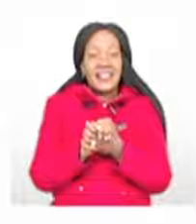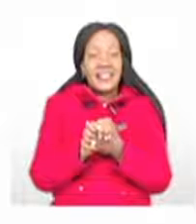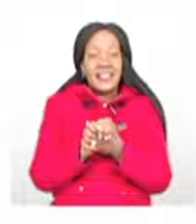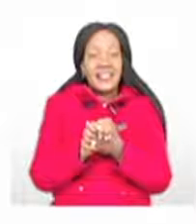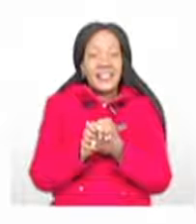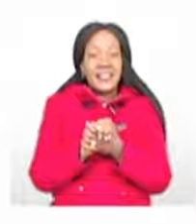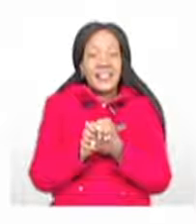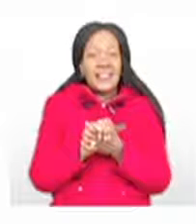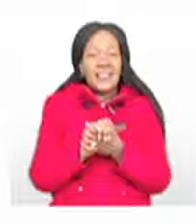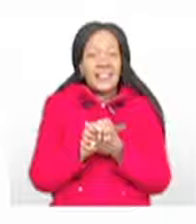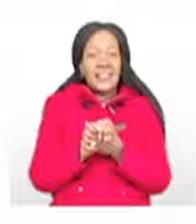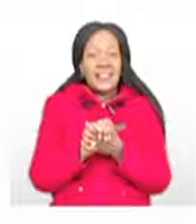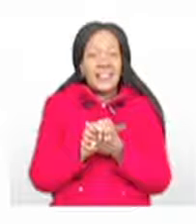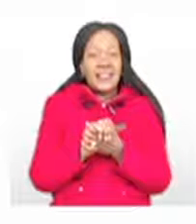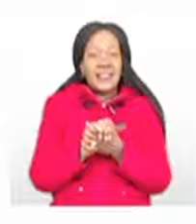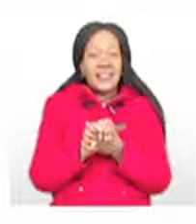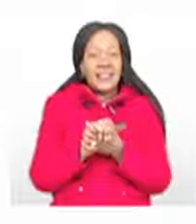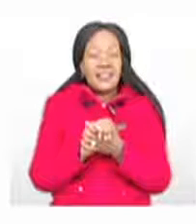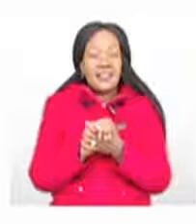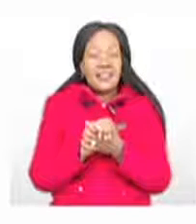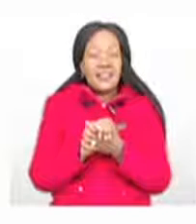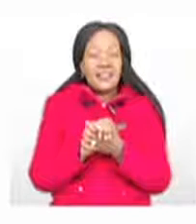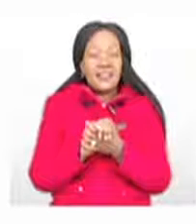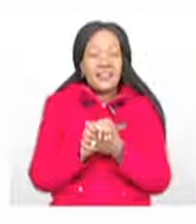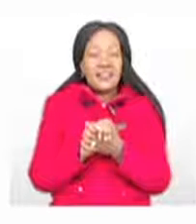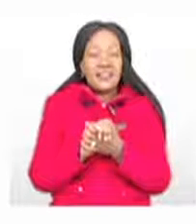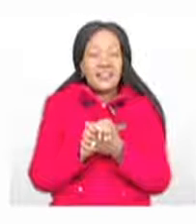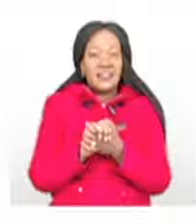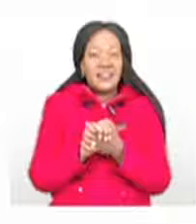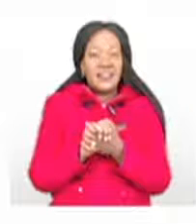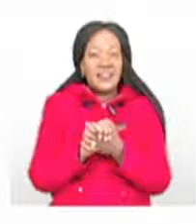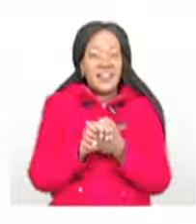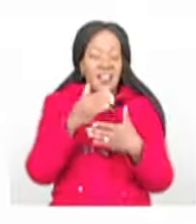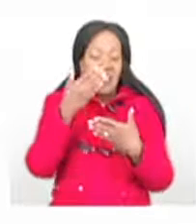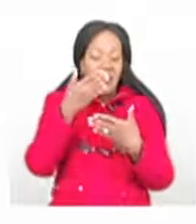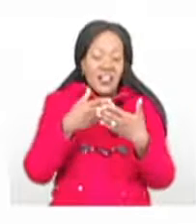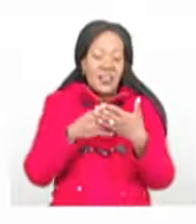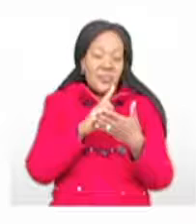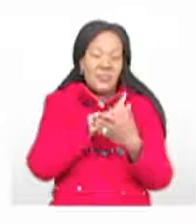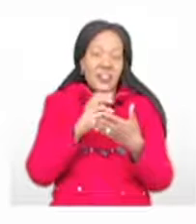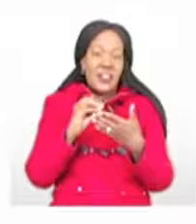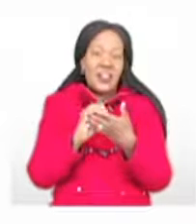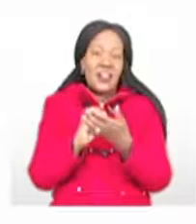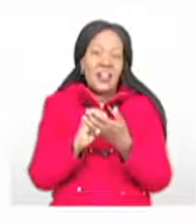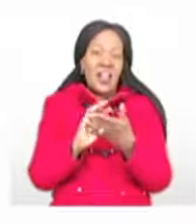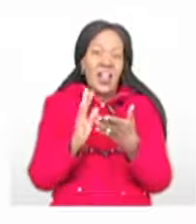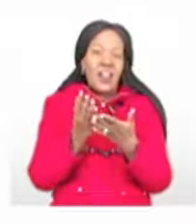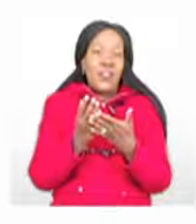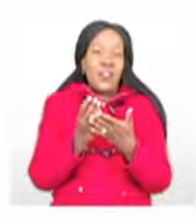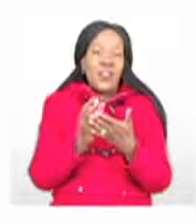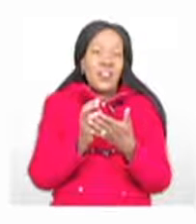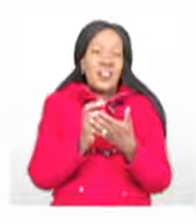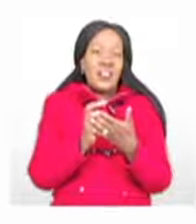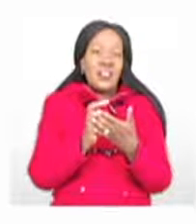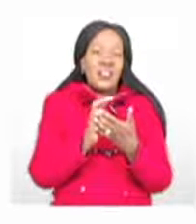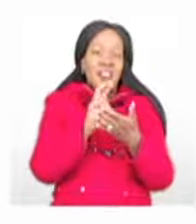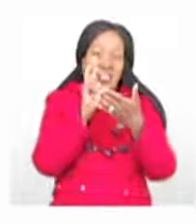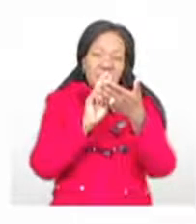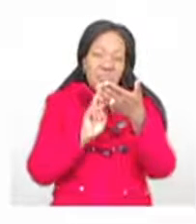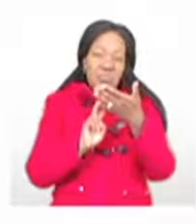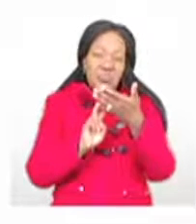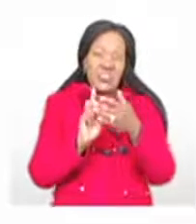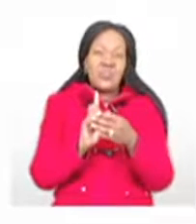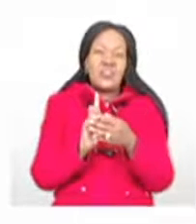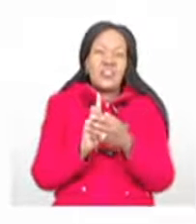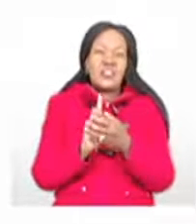On page 10, I will read the instruction so